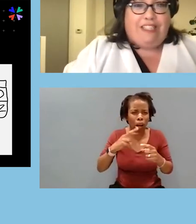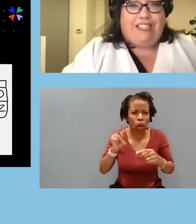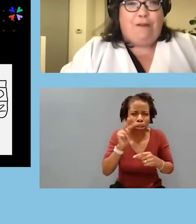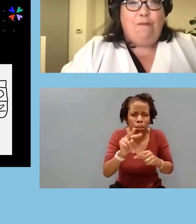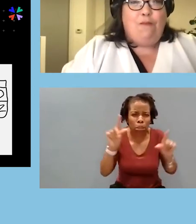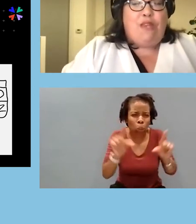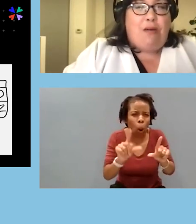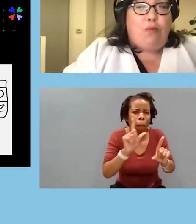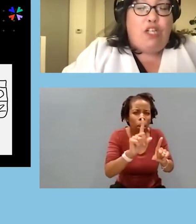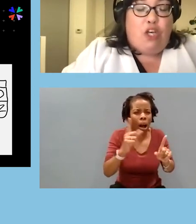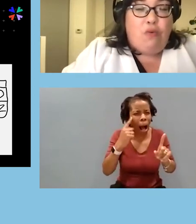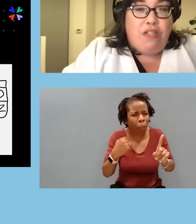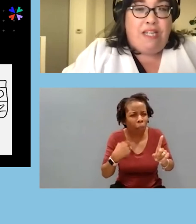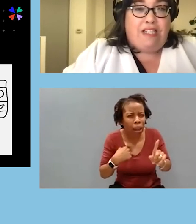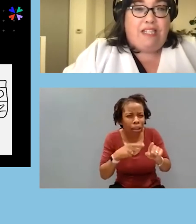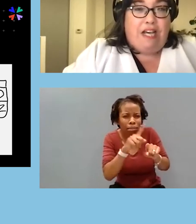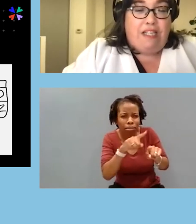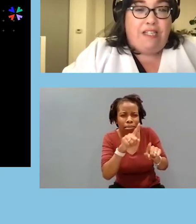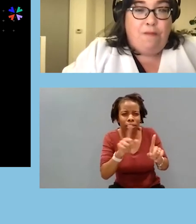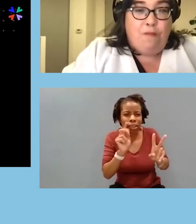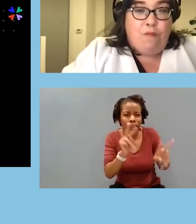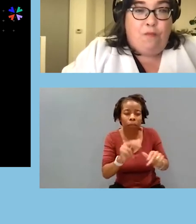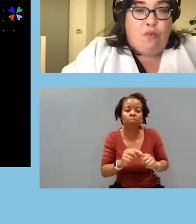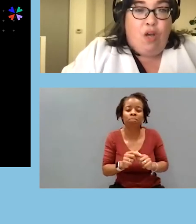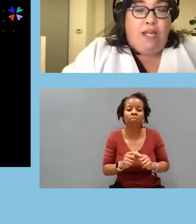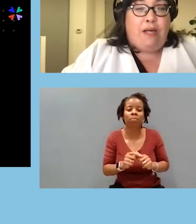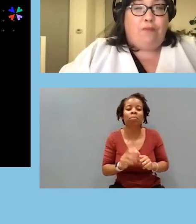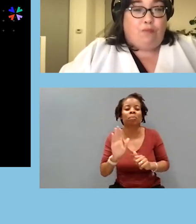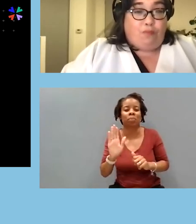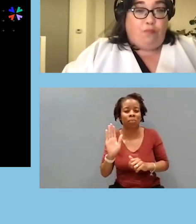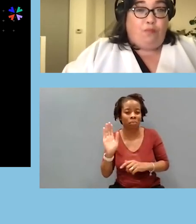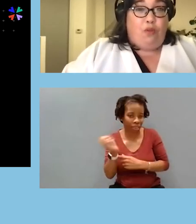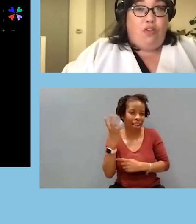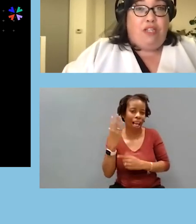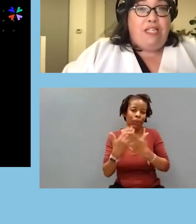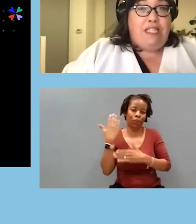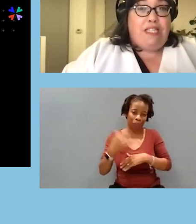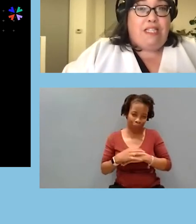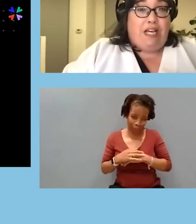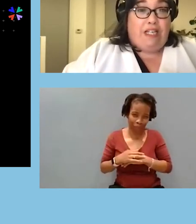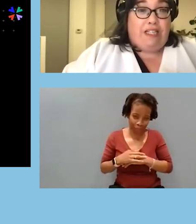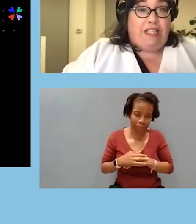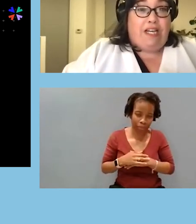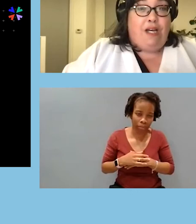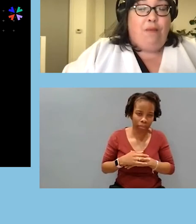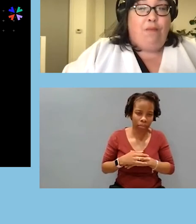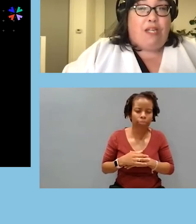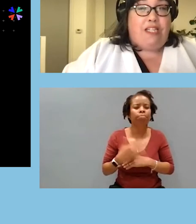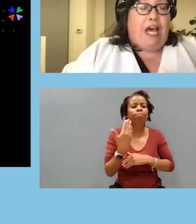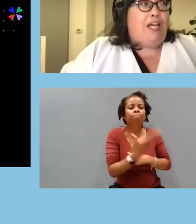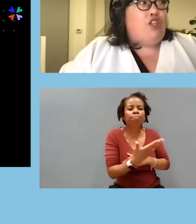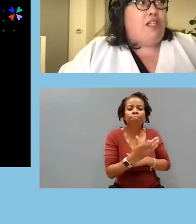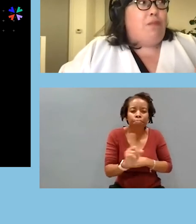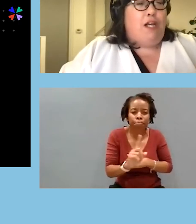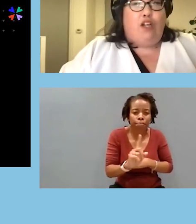that's what it is. If we can go to the next slide. Now, this slide